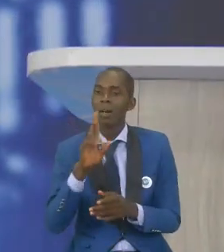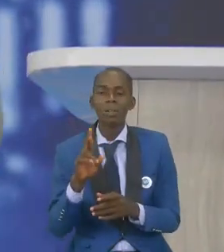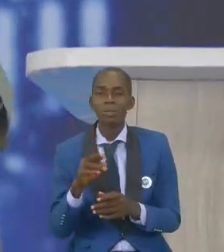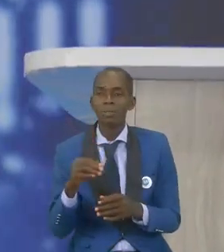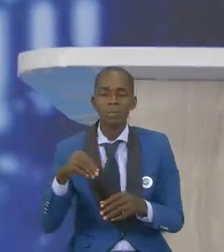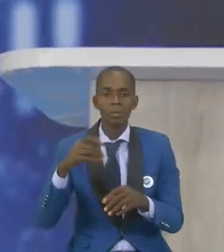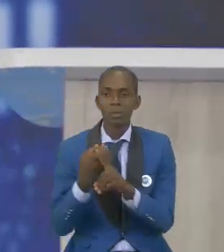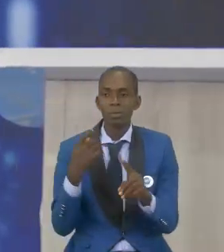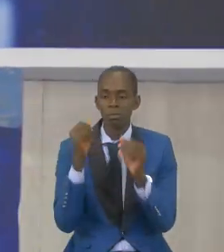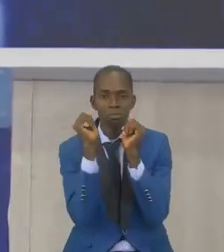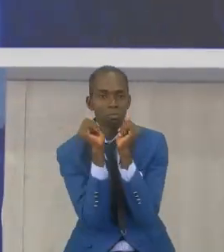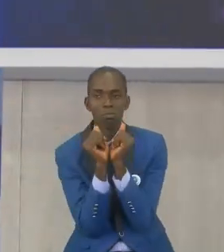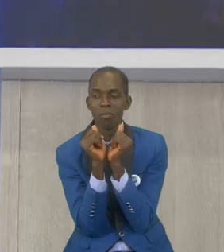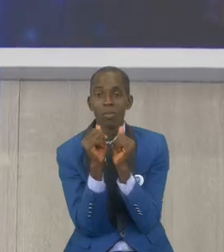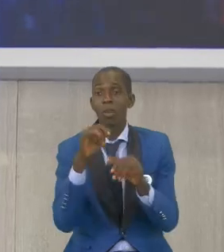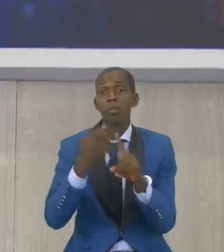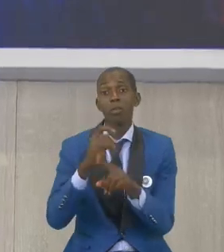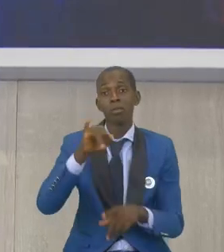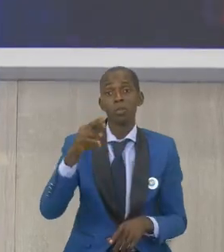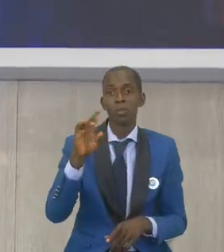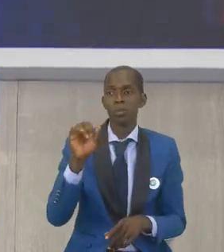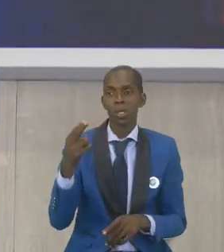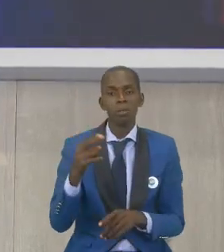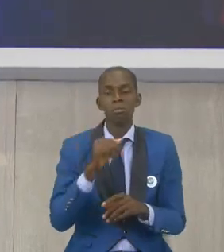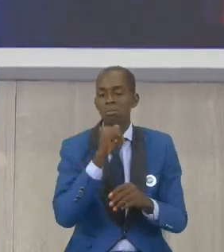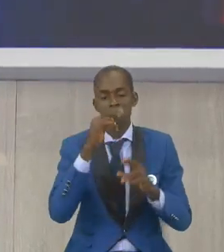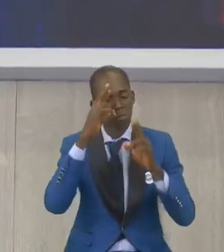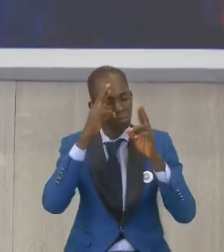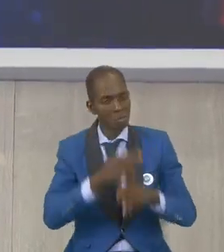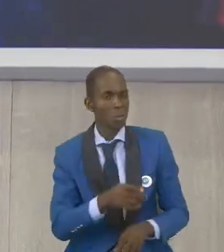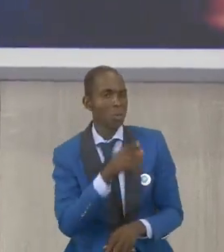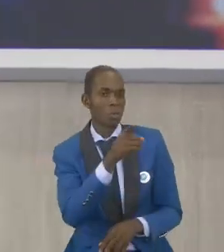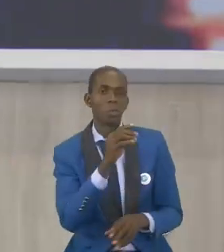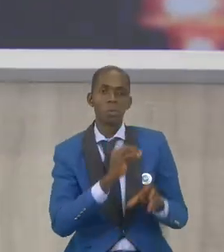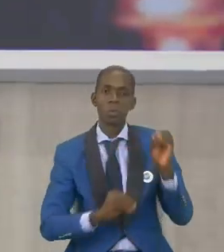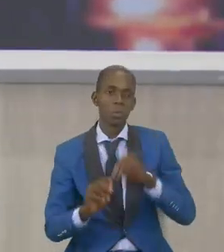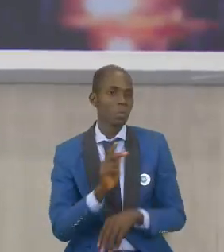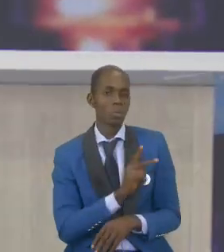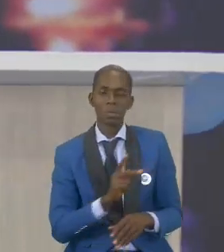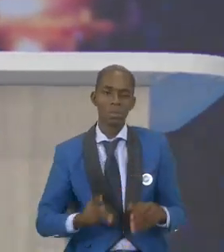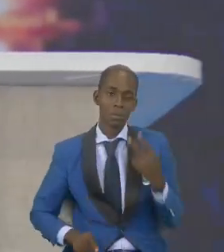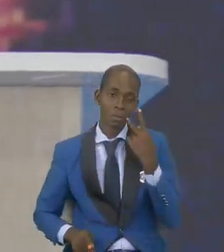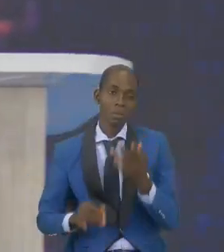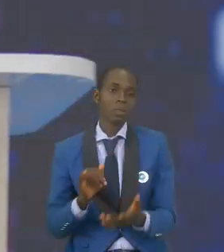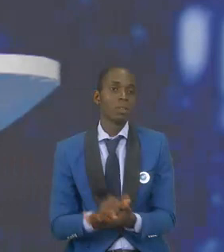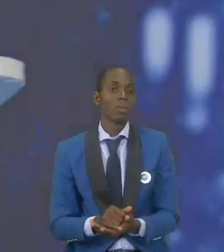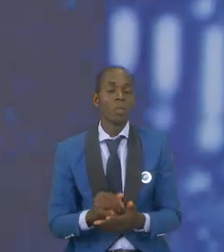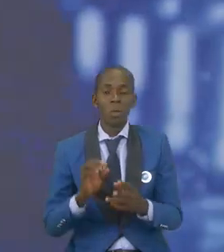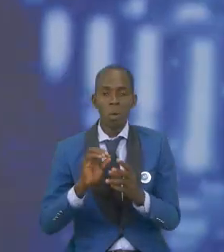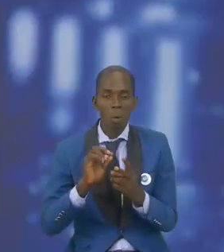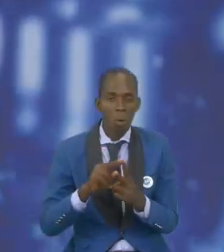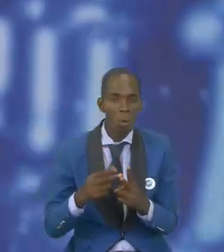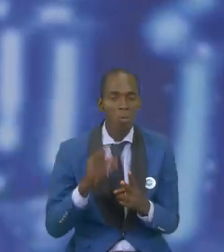Judah, regardeth not thee, O king, nor the decree that